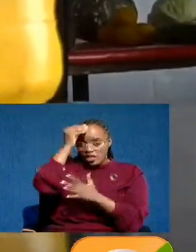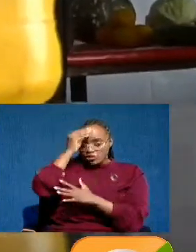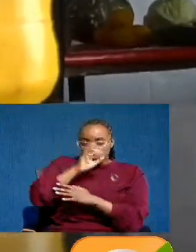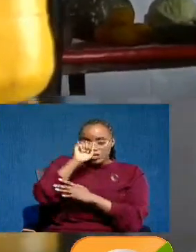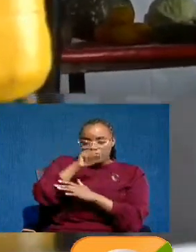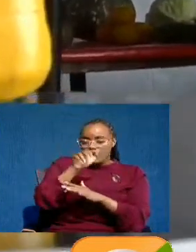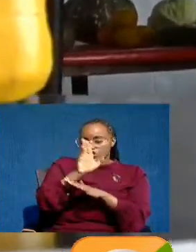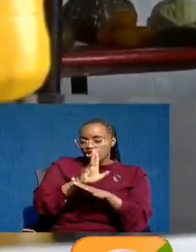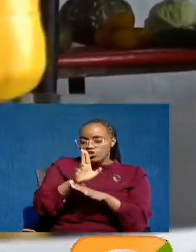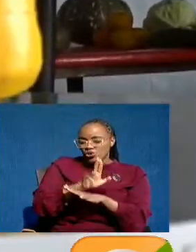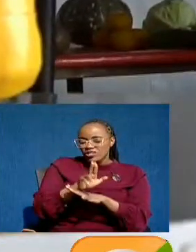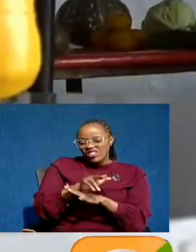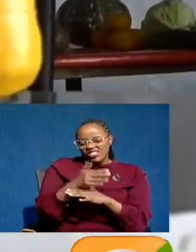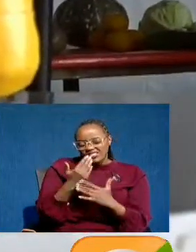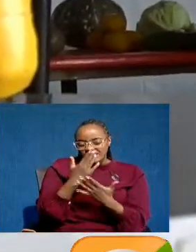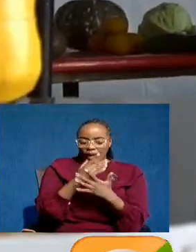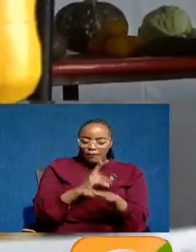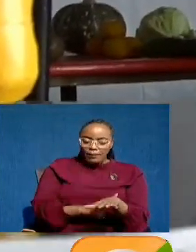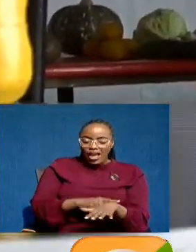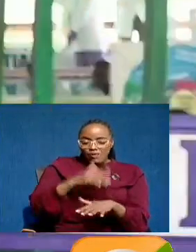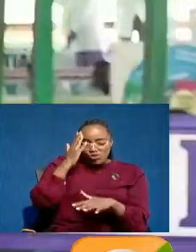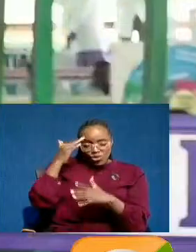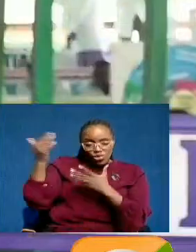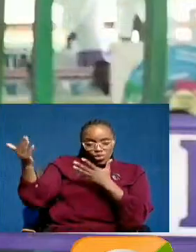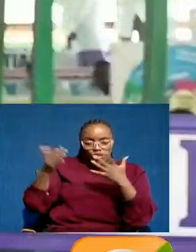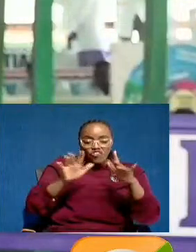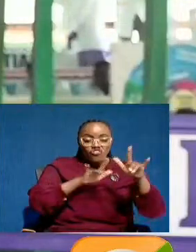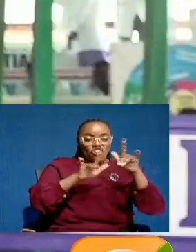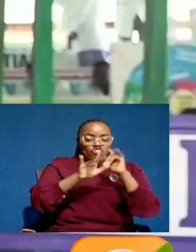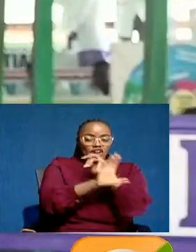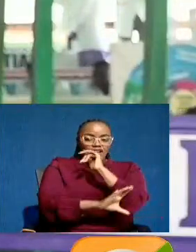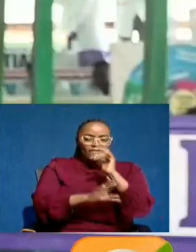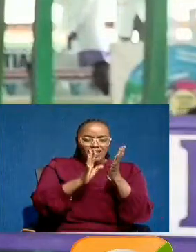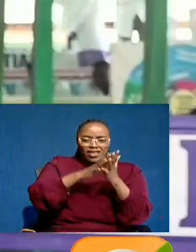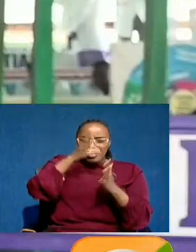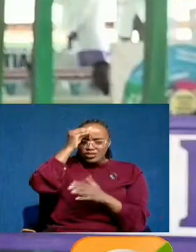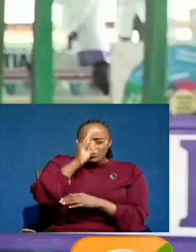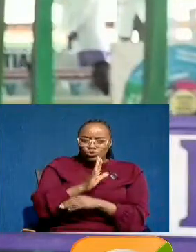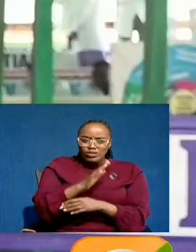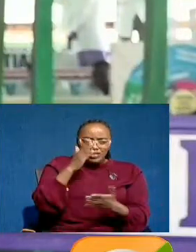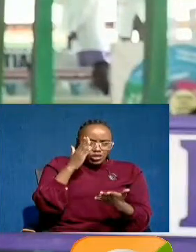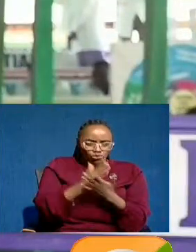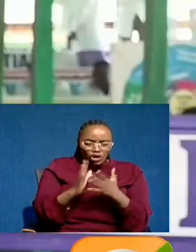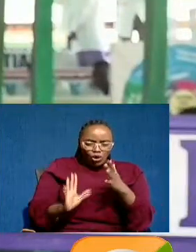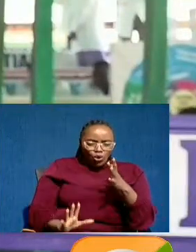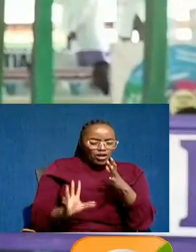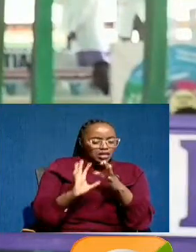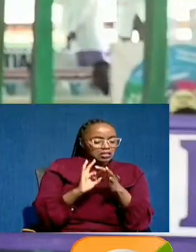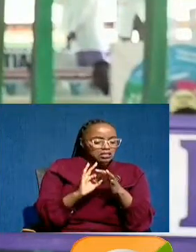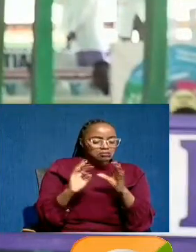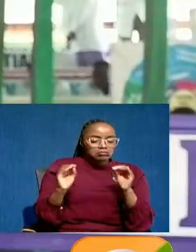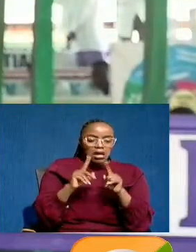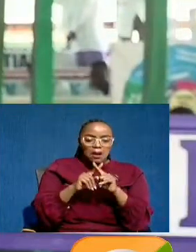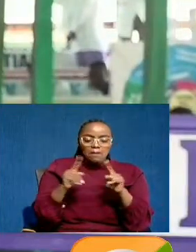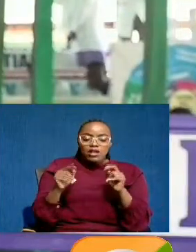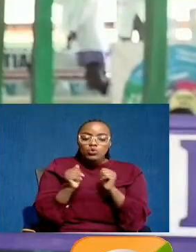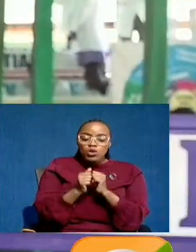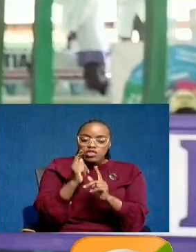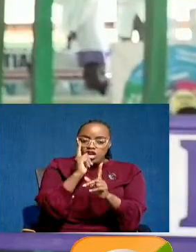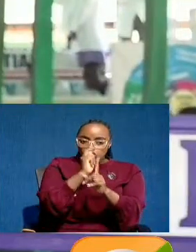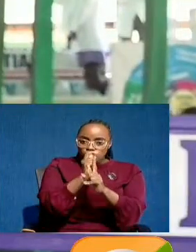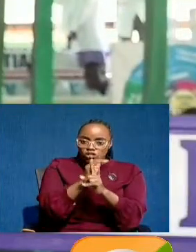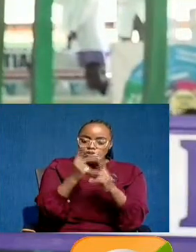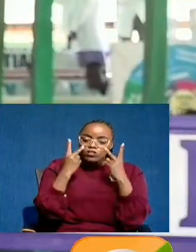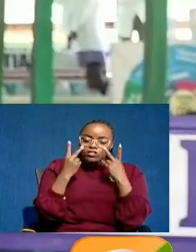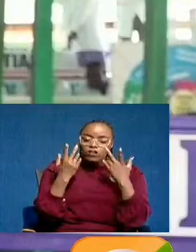appreciate. You know, sometimes when you bring things from abroad, learners may not really connect with them. But with the equipment we've seen